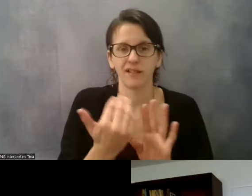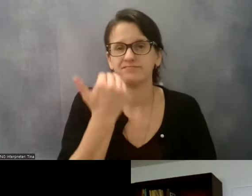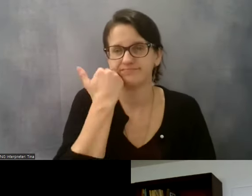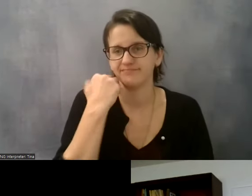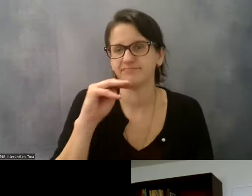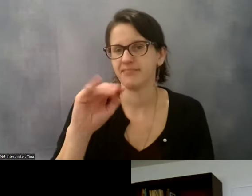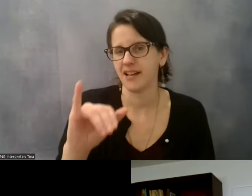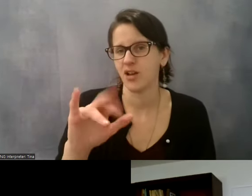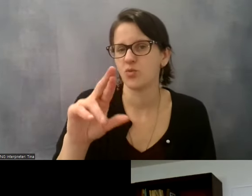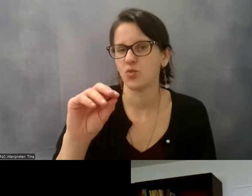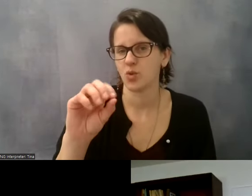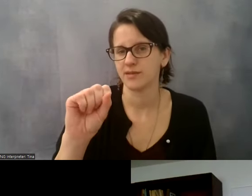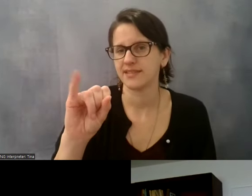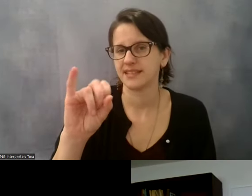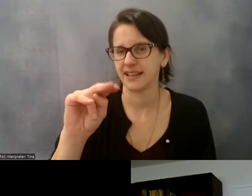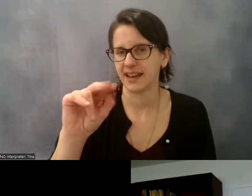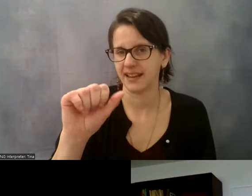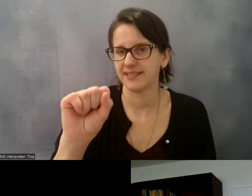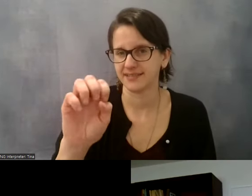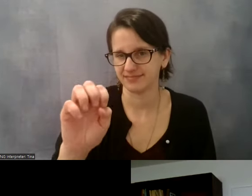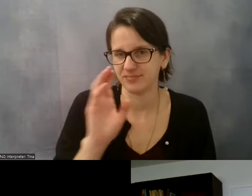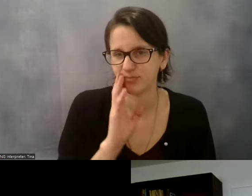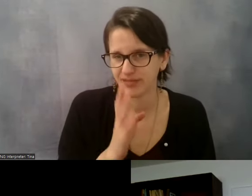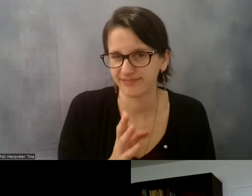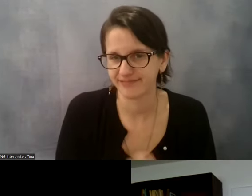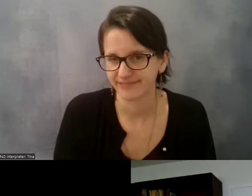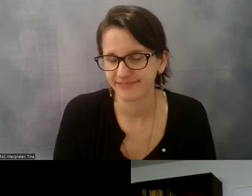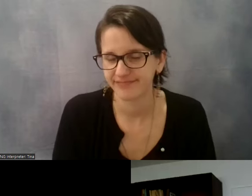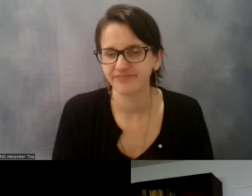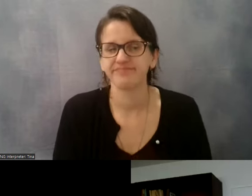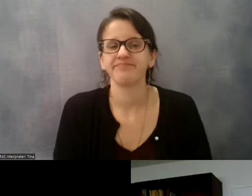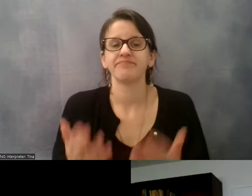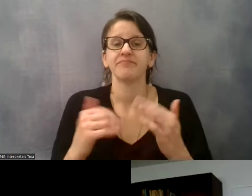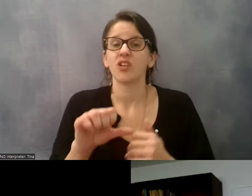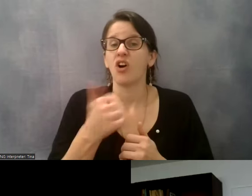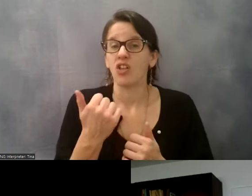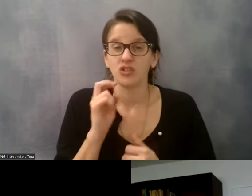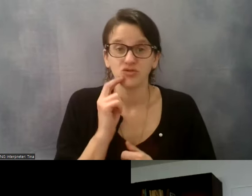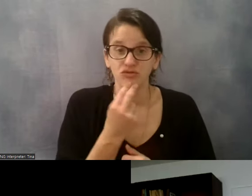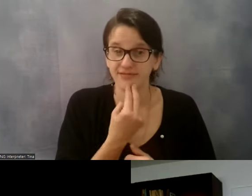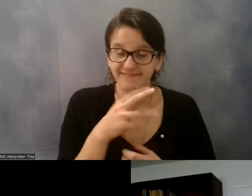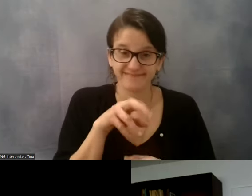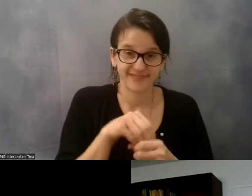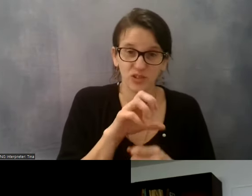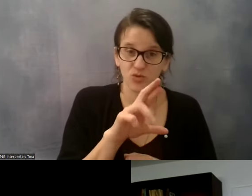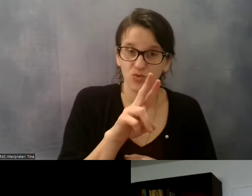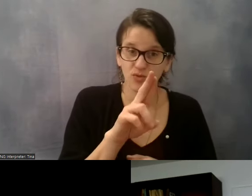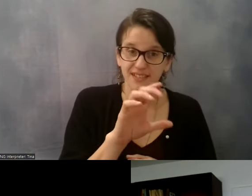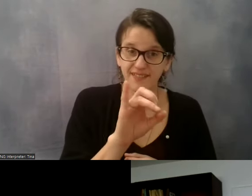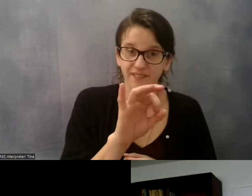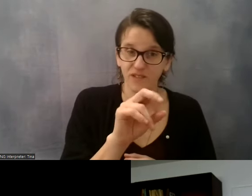cooked. And then with other vegetables and some of the nutrients that are found in cruciferous veggies too, you actually do better cooked.